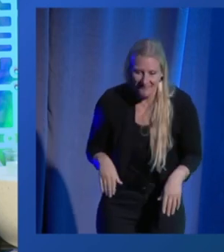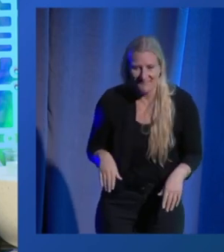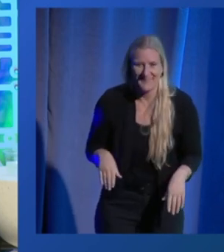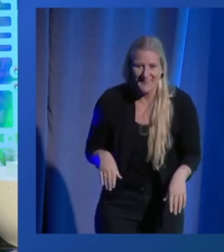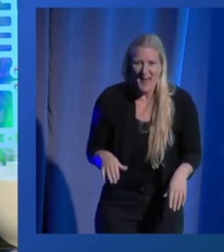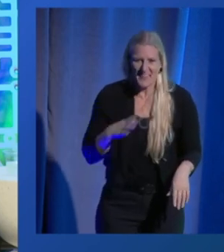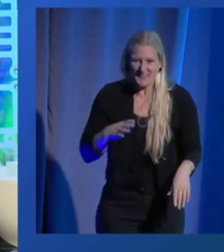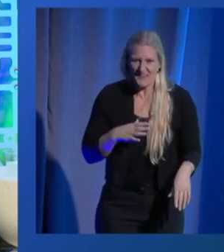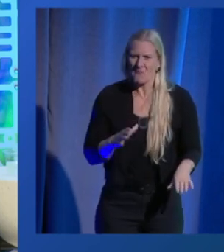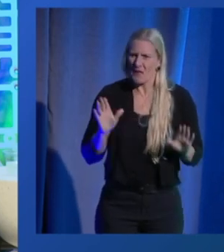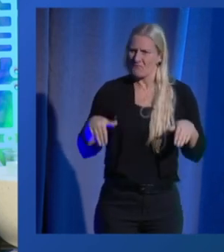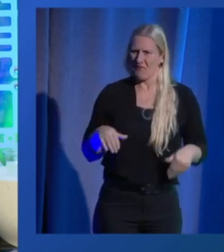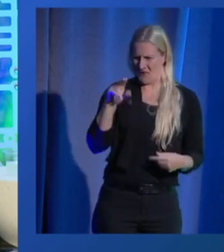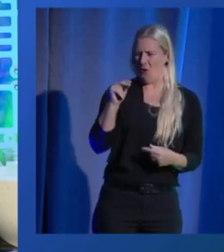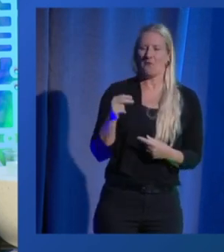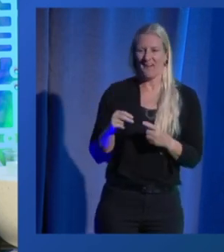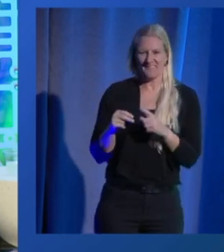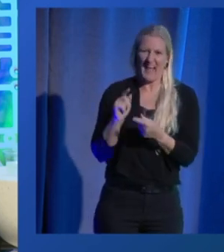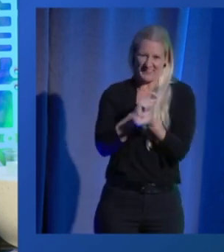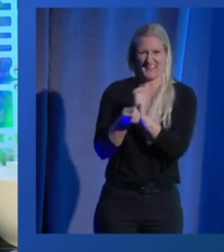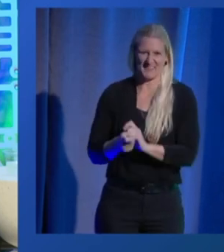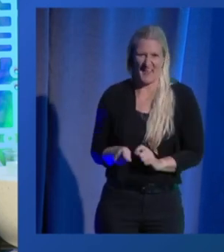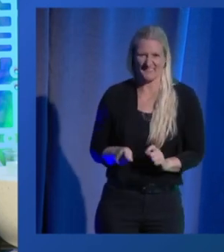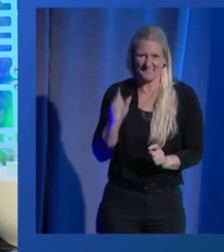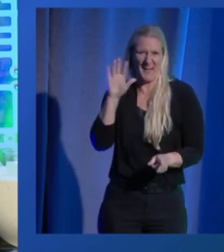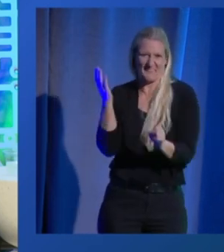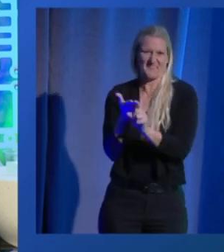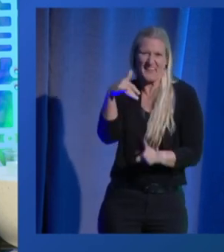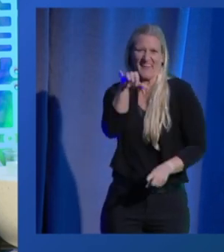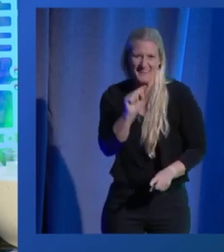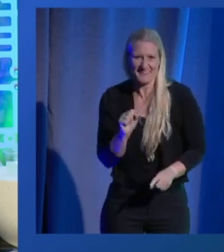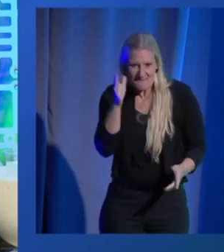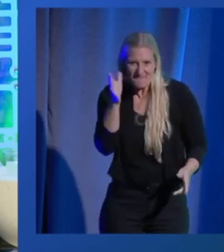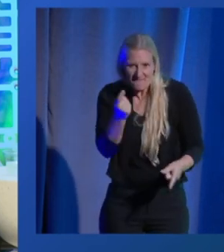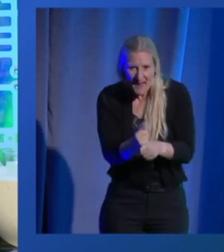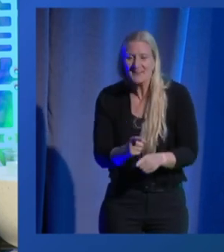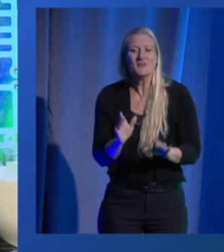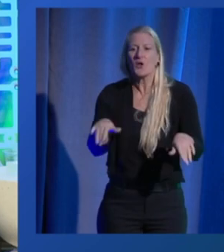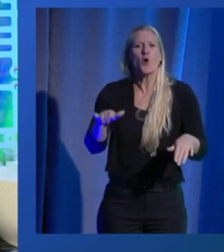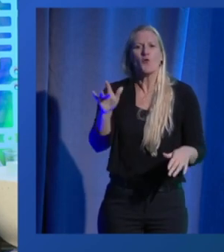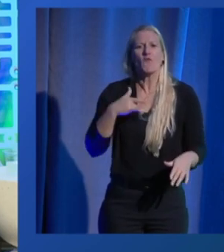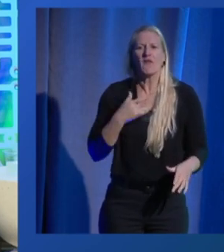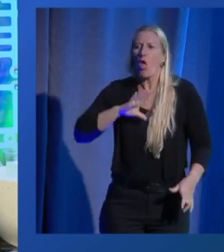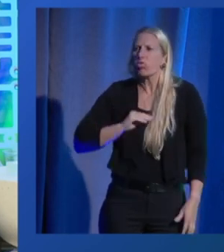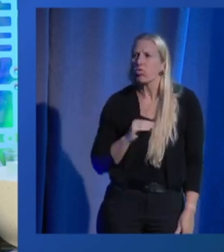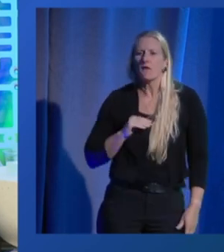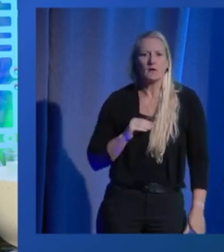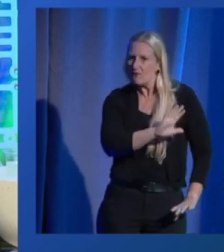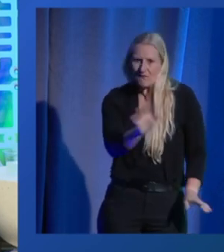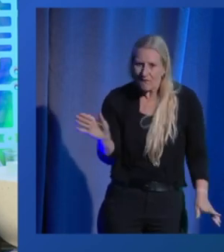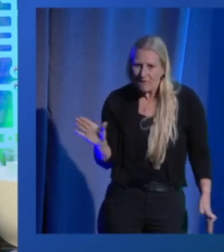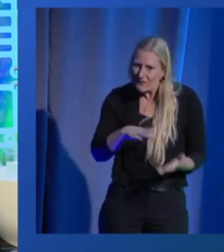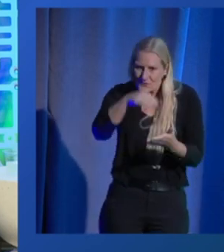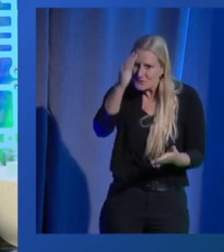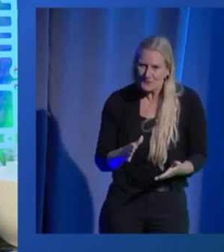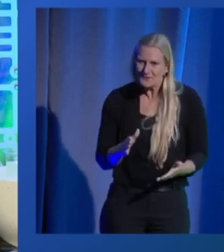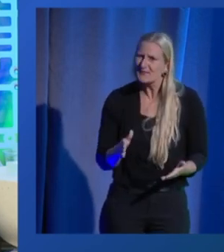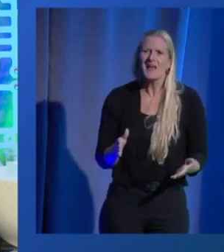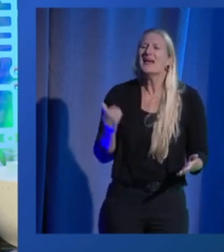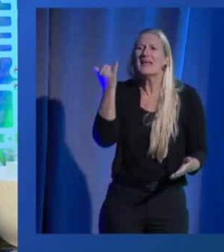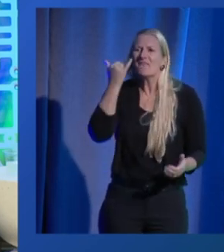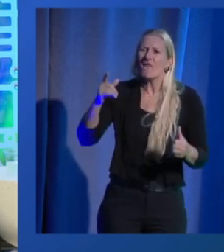I drive to yes so don't ever be discouraged right like your ideas even if they're not perfectly